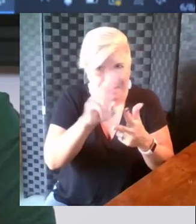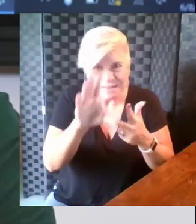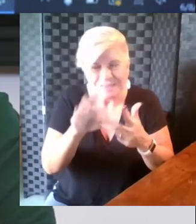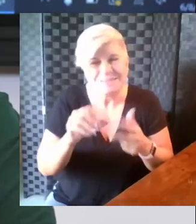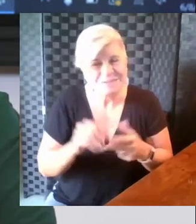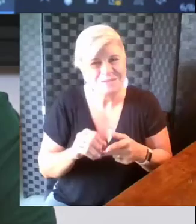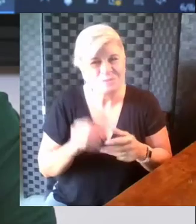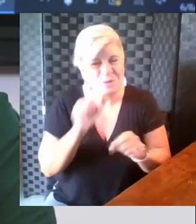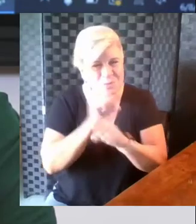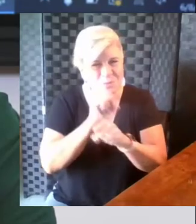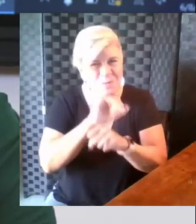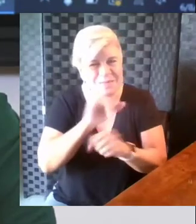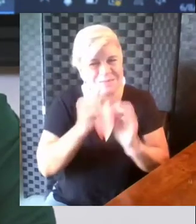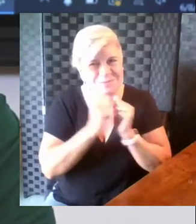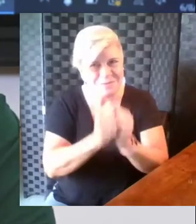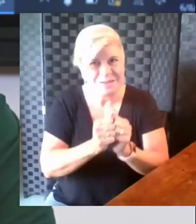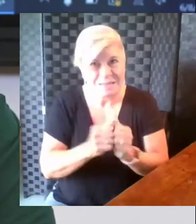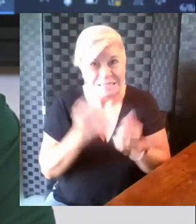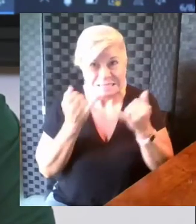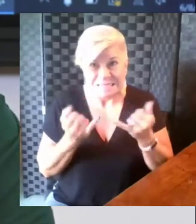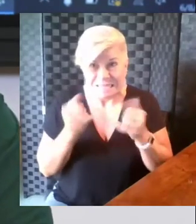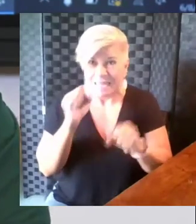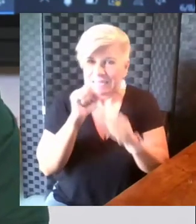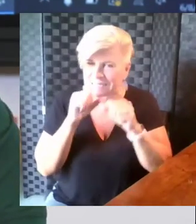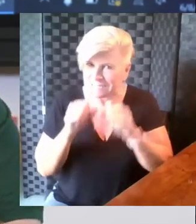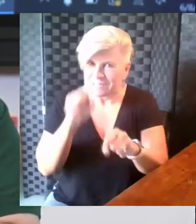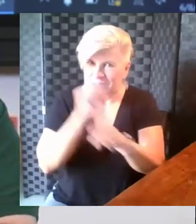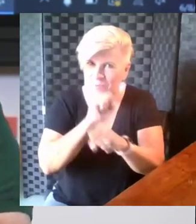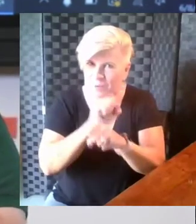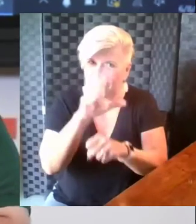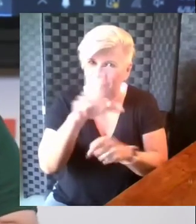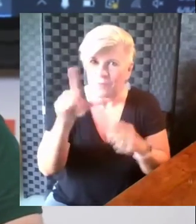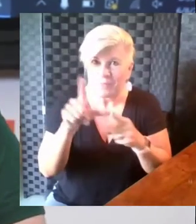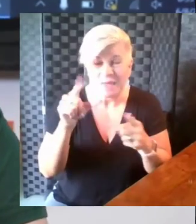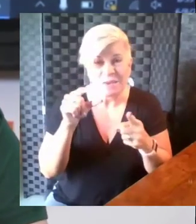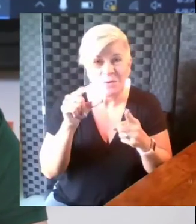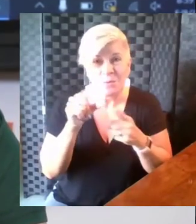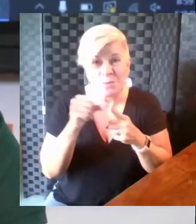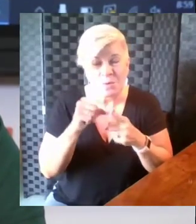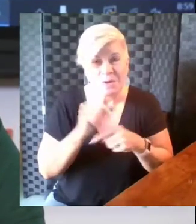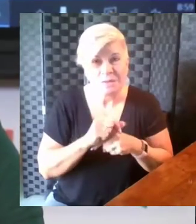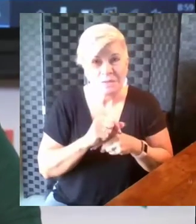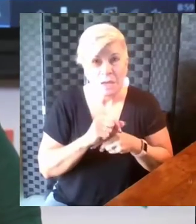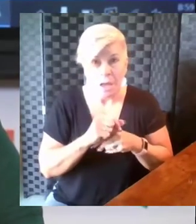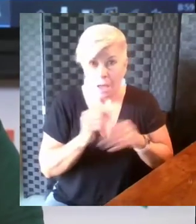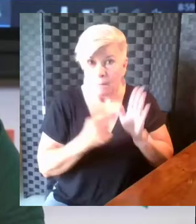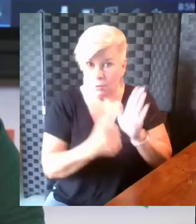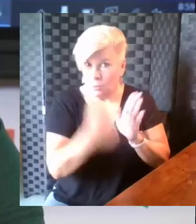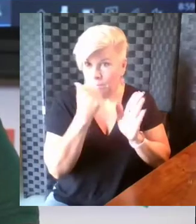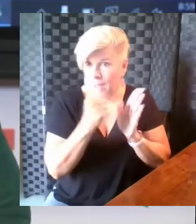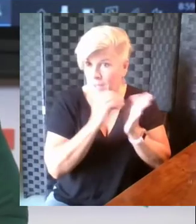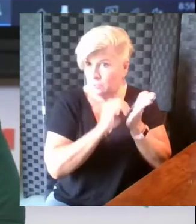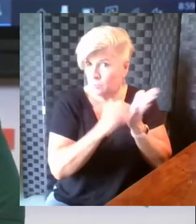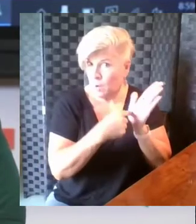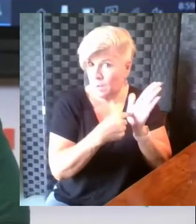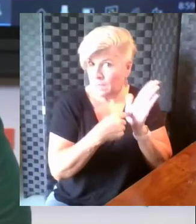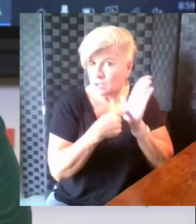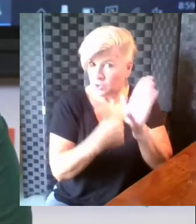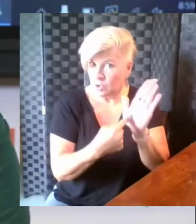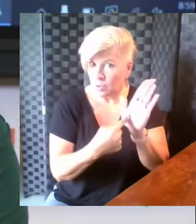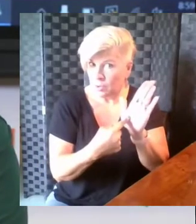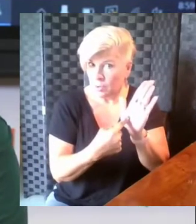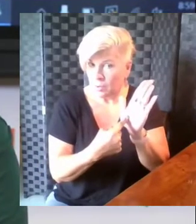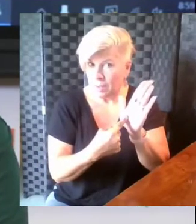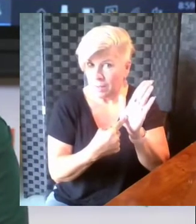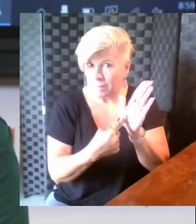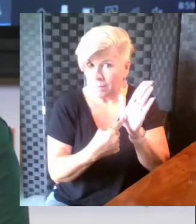couple of days. And that's our final project today too. I'm going to go back in my journal and show you. I